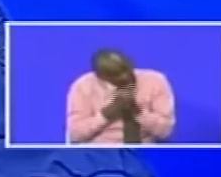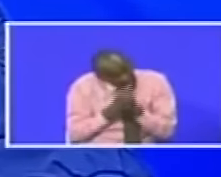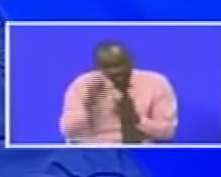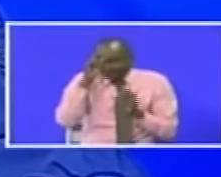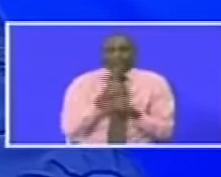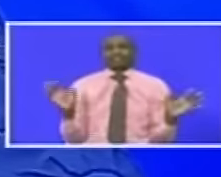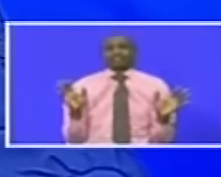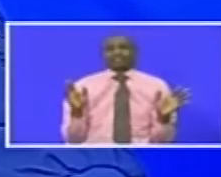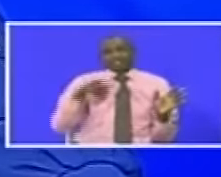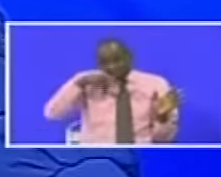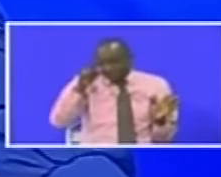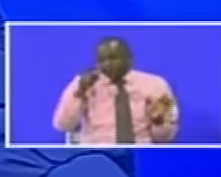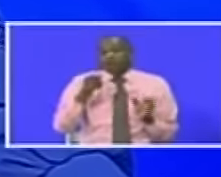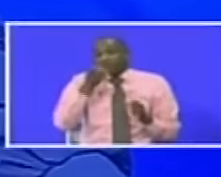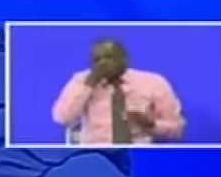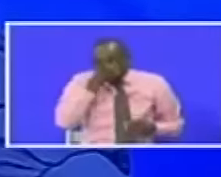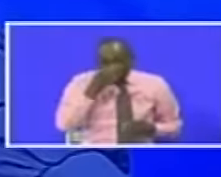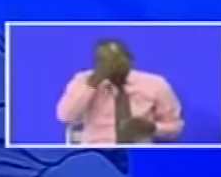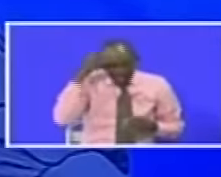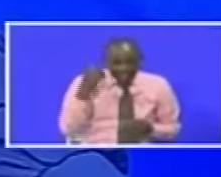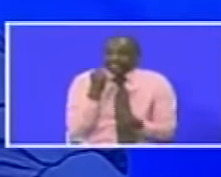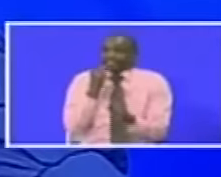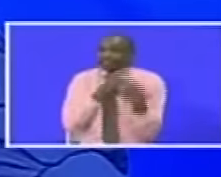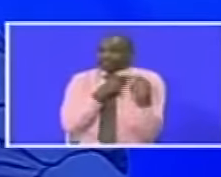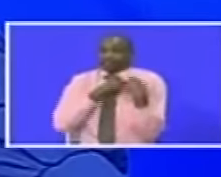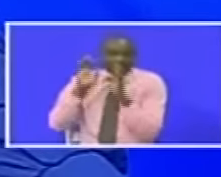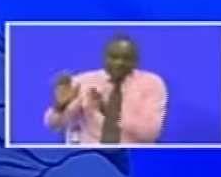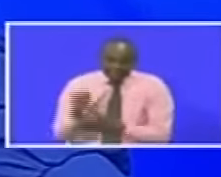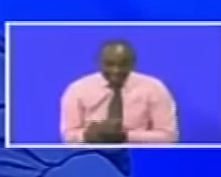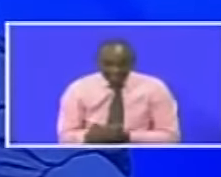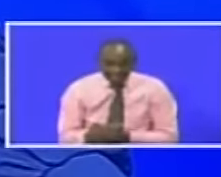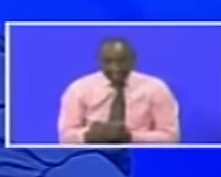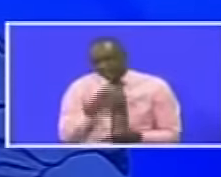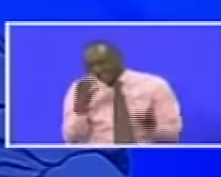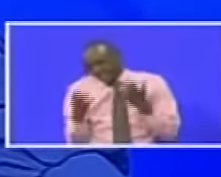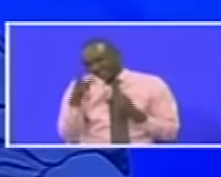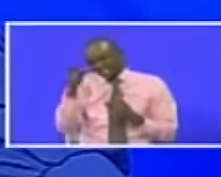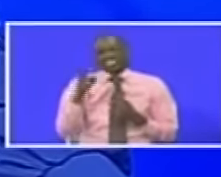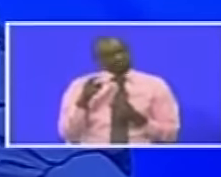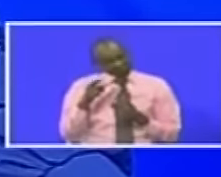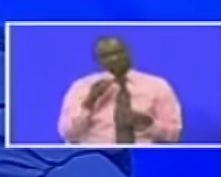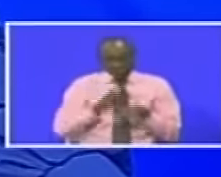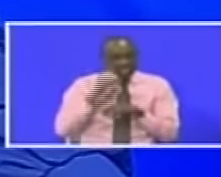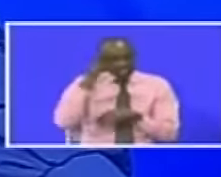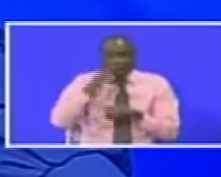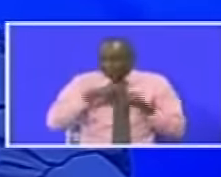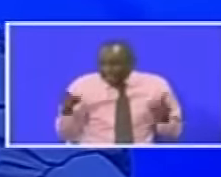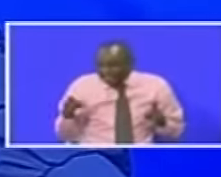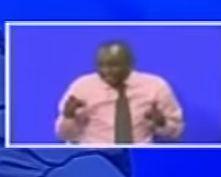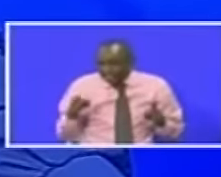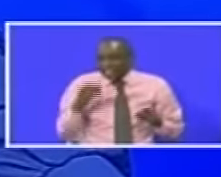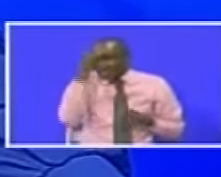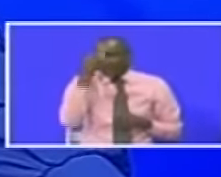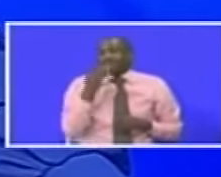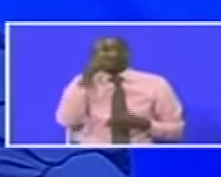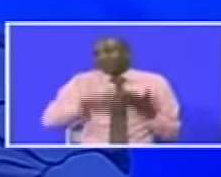that they may not be objective in their oversight role in counties. This might sound like a reasonable proposition, but the hypocrisy in it